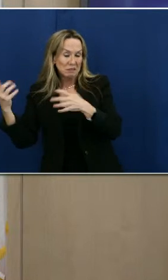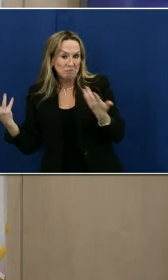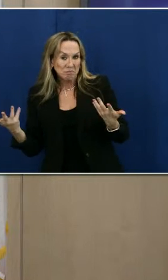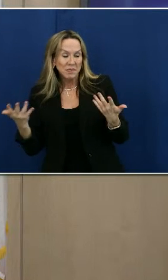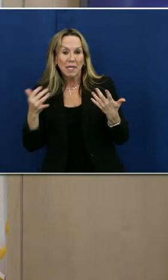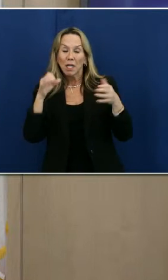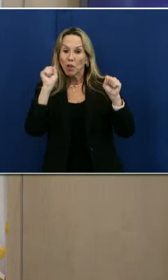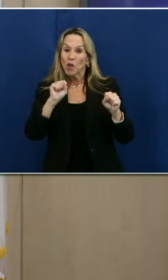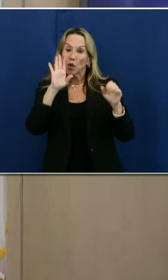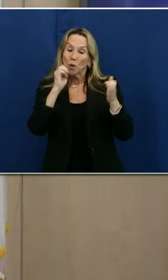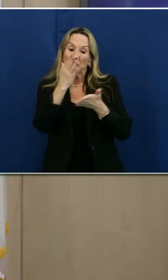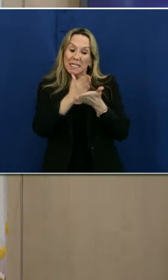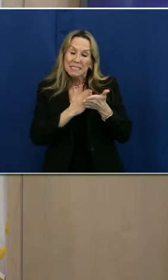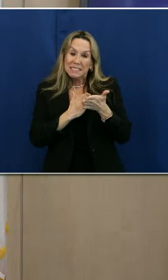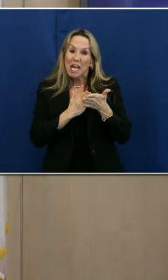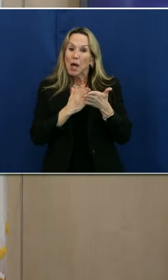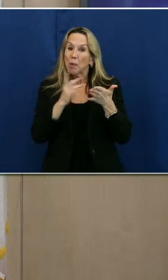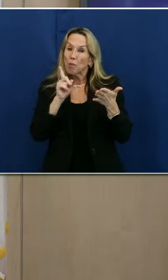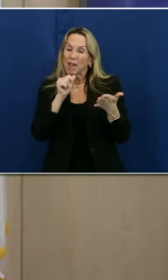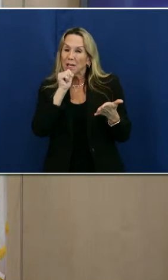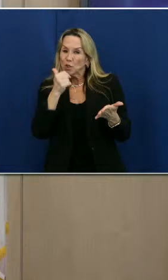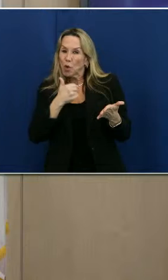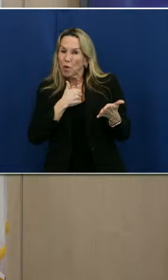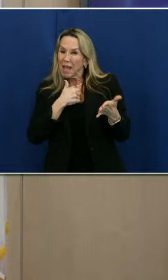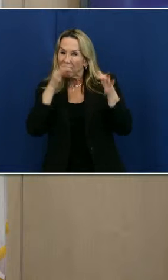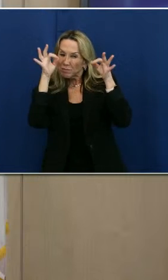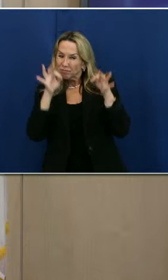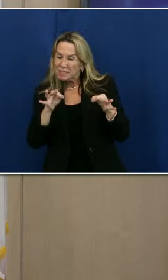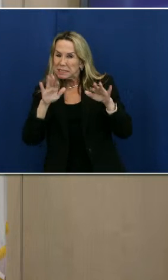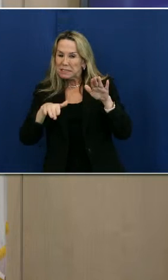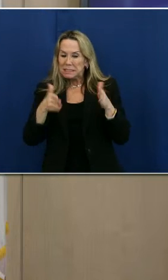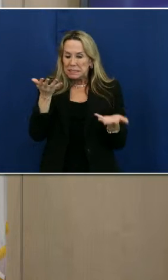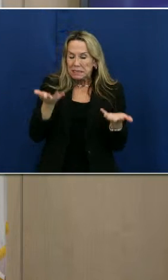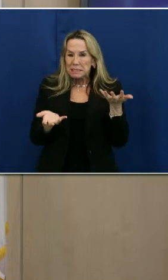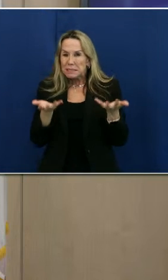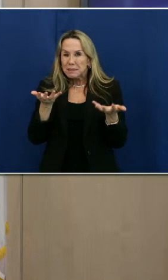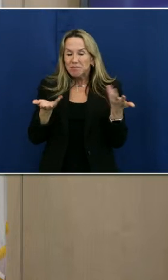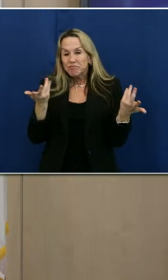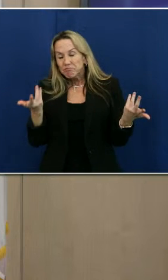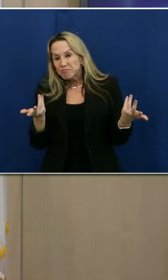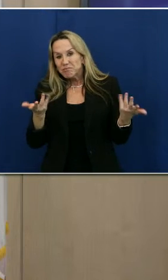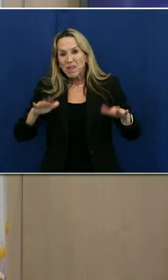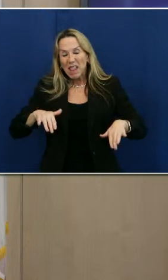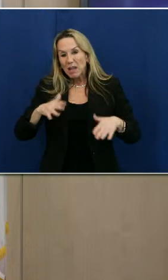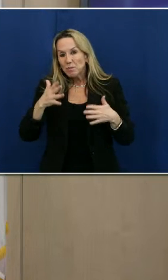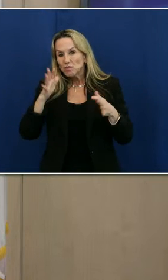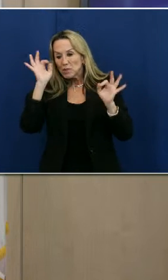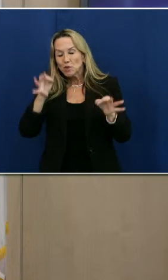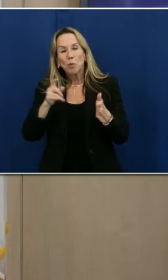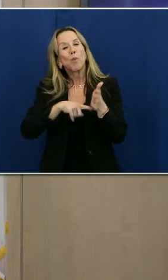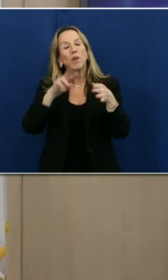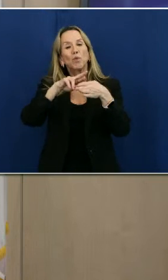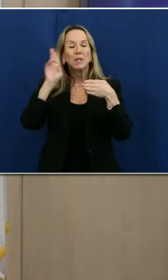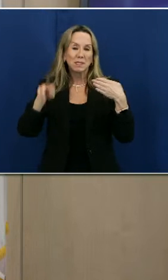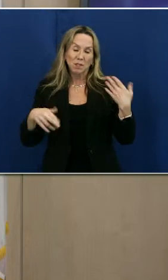of indeterminate tests that are resulted. Again,